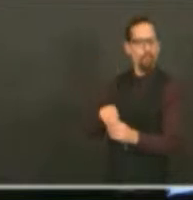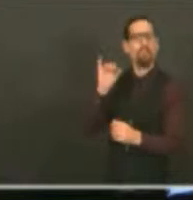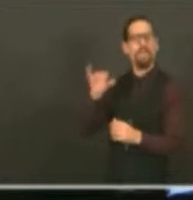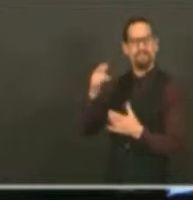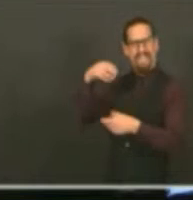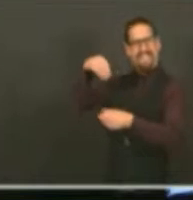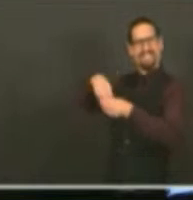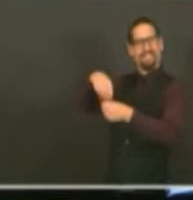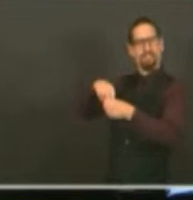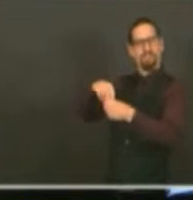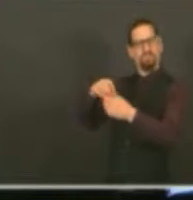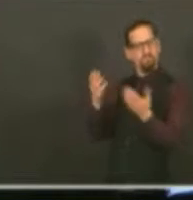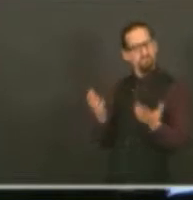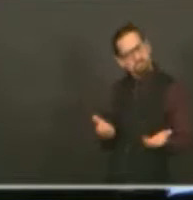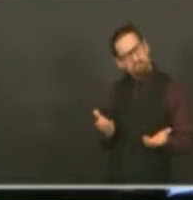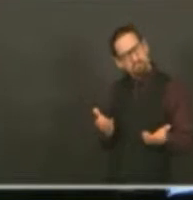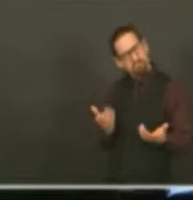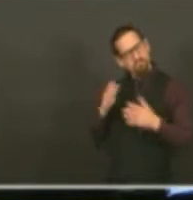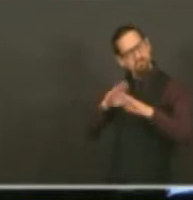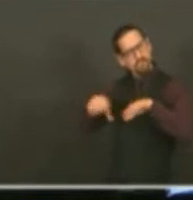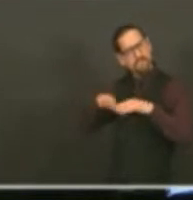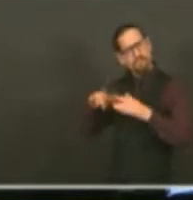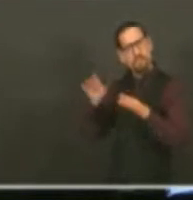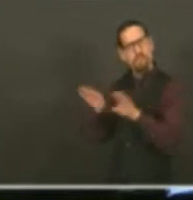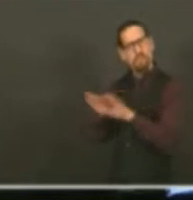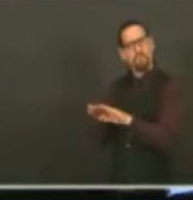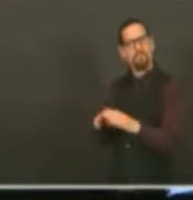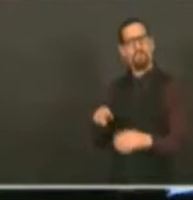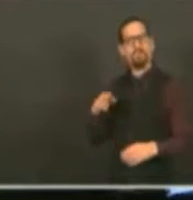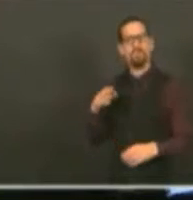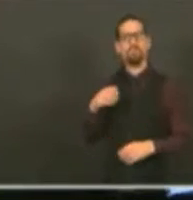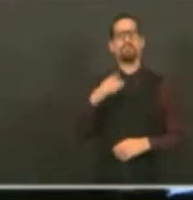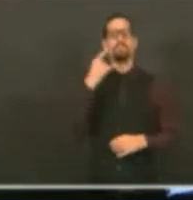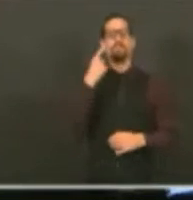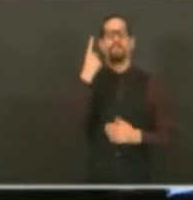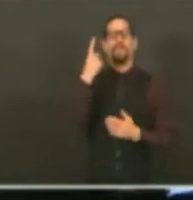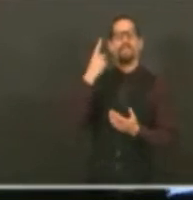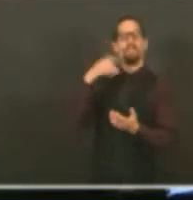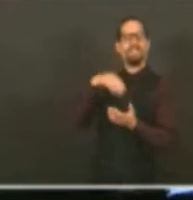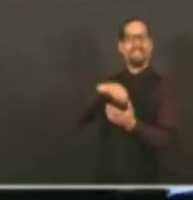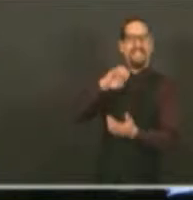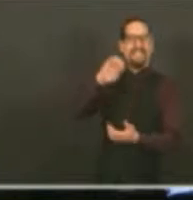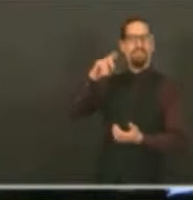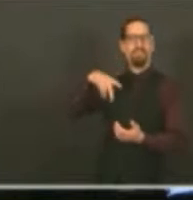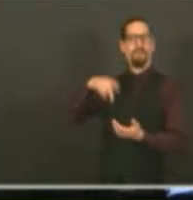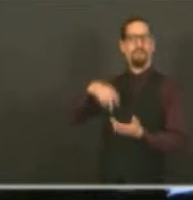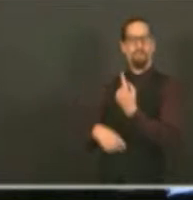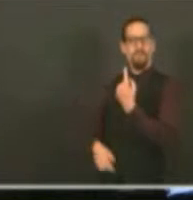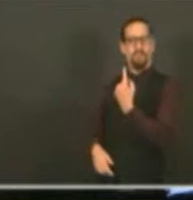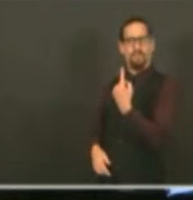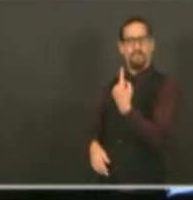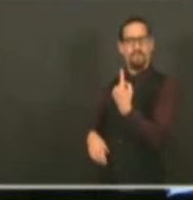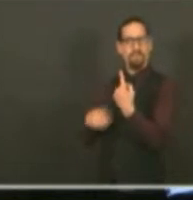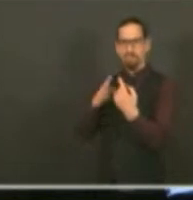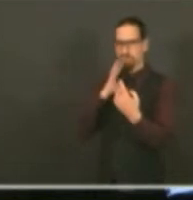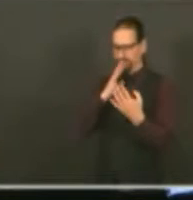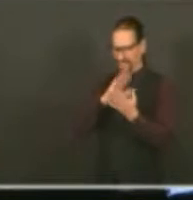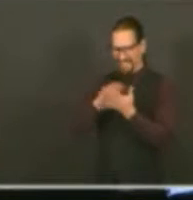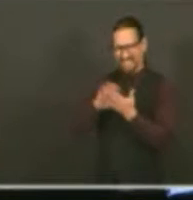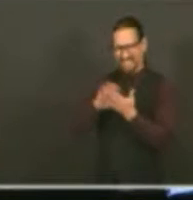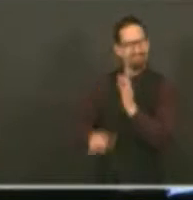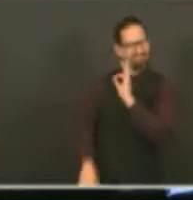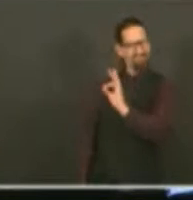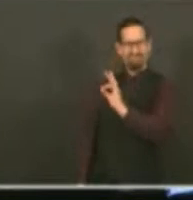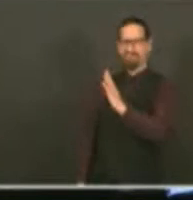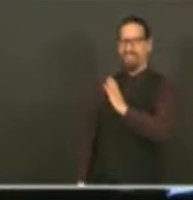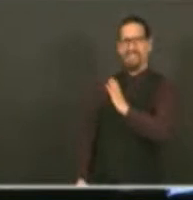with, there's an aquatic center in East Providence that has state-of-the-art filtration system, has put up plexiglass, done all of